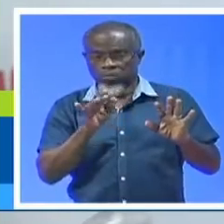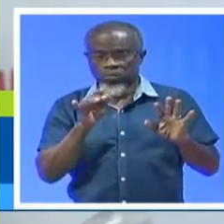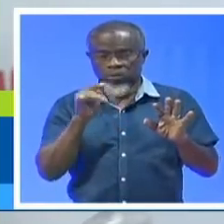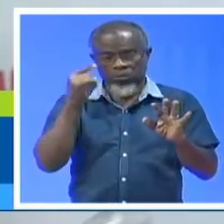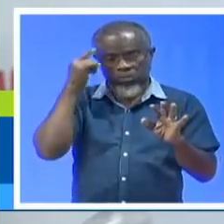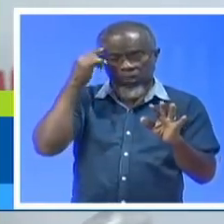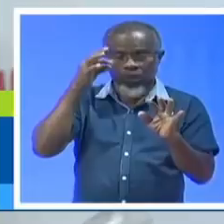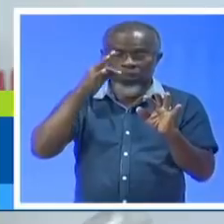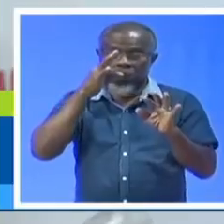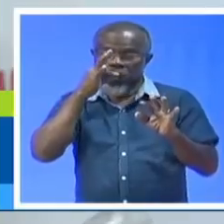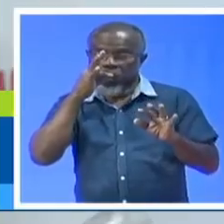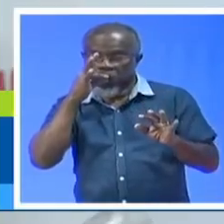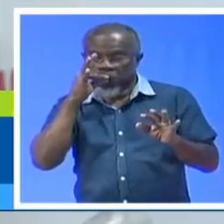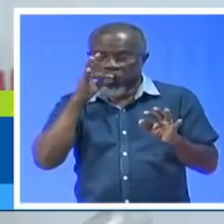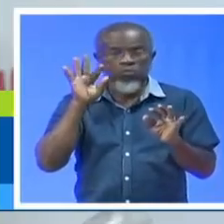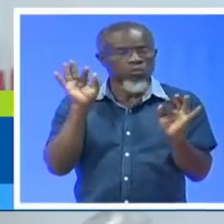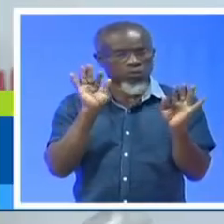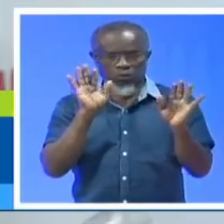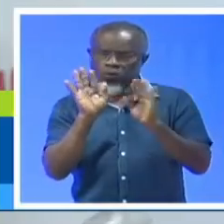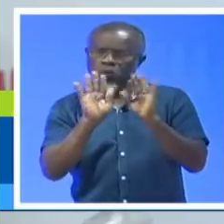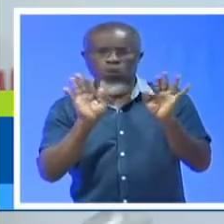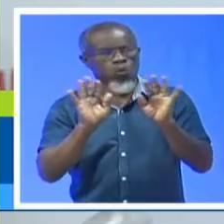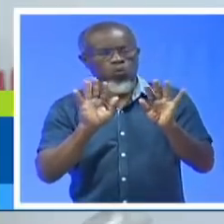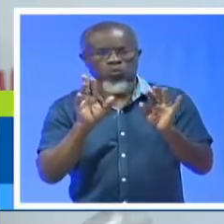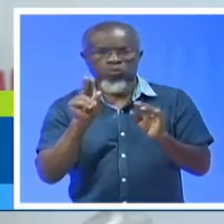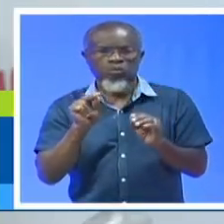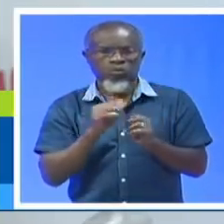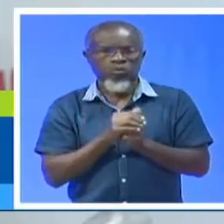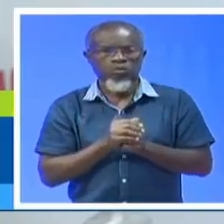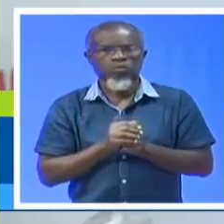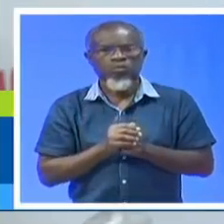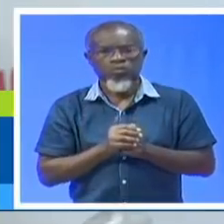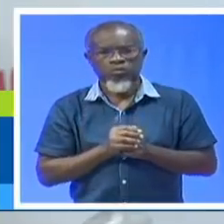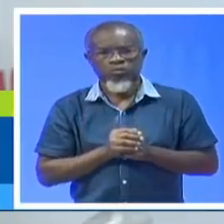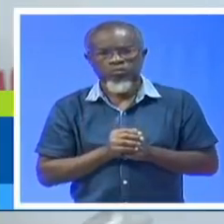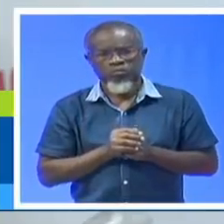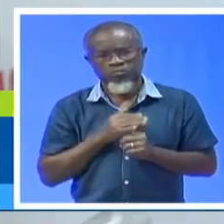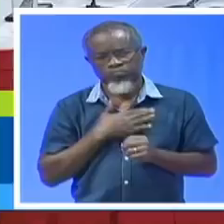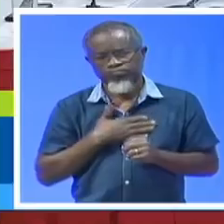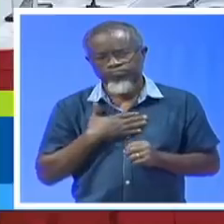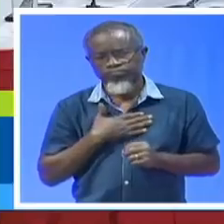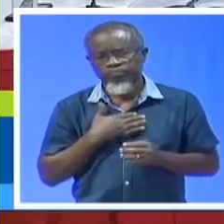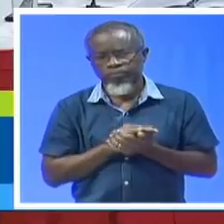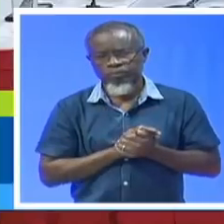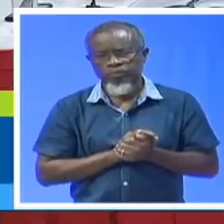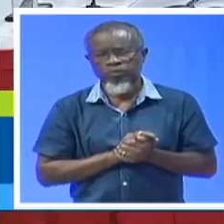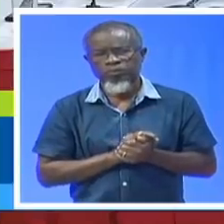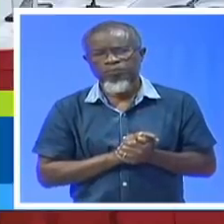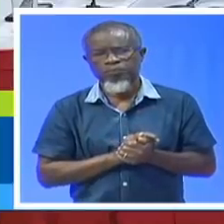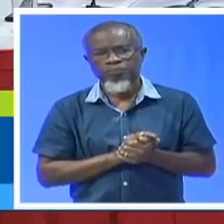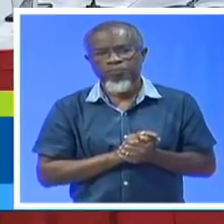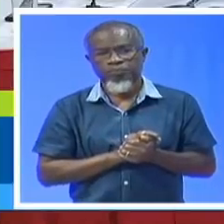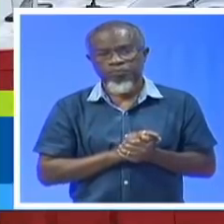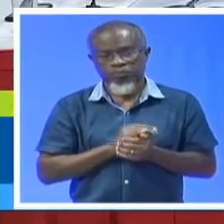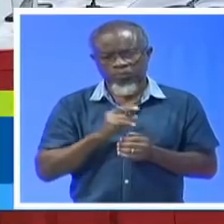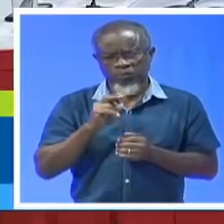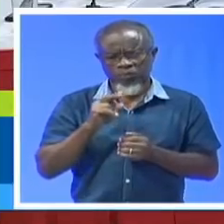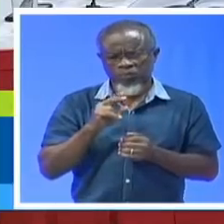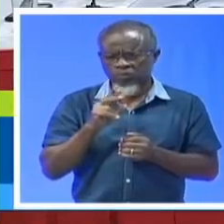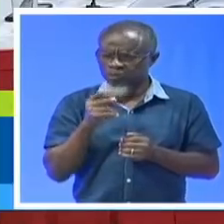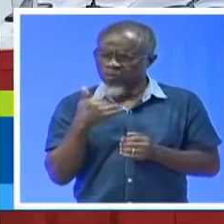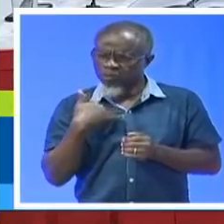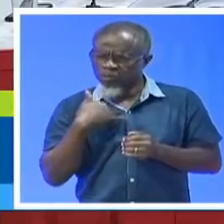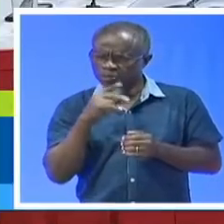best possible choices as they go about their daily business. Thank you. A second question. Are doctors in the